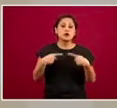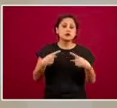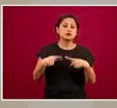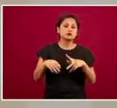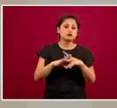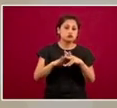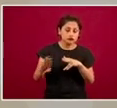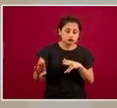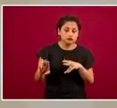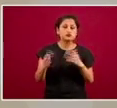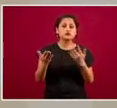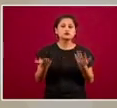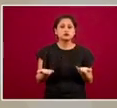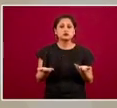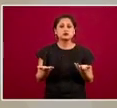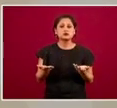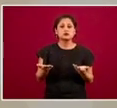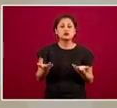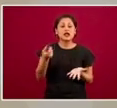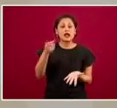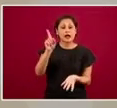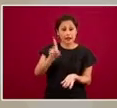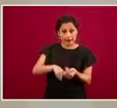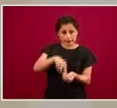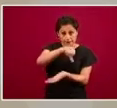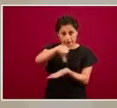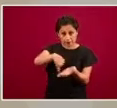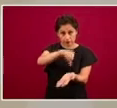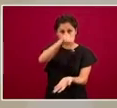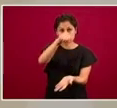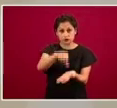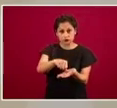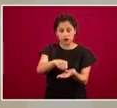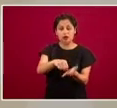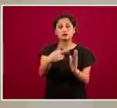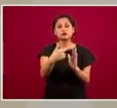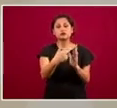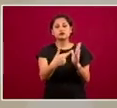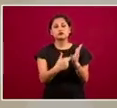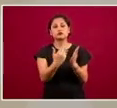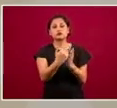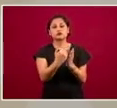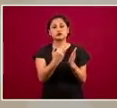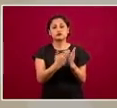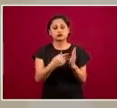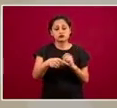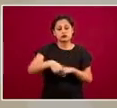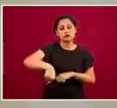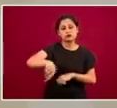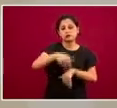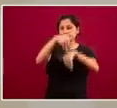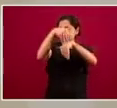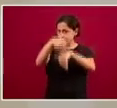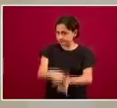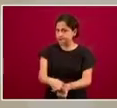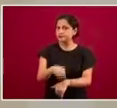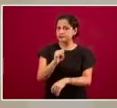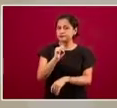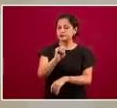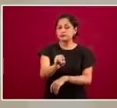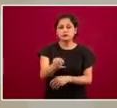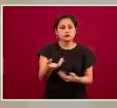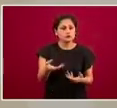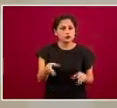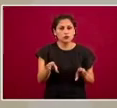And regarding the migration centers that you were talking about, these migration centers are abiding by the